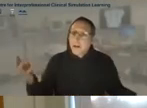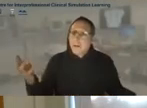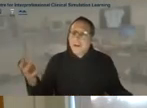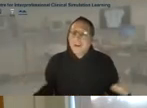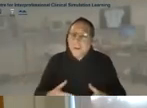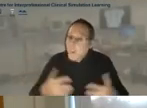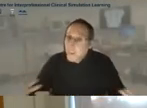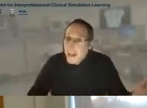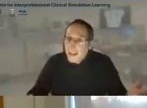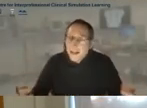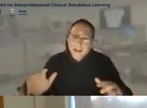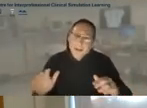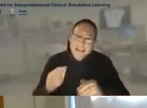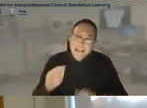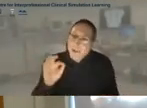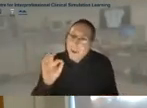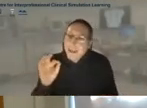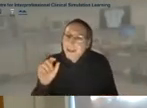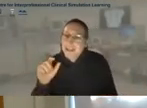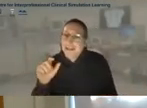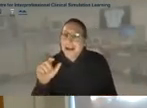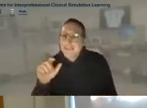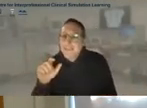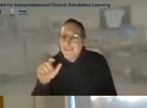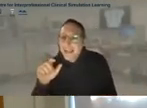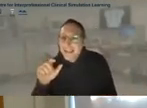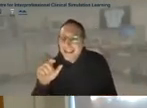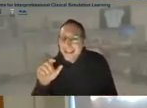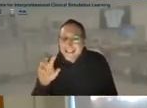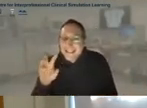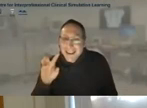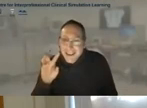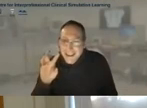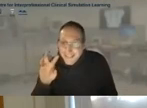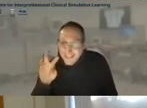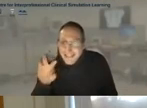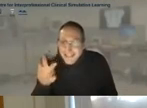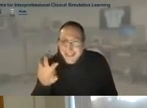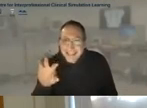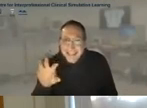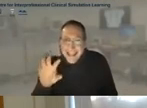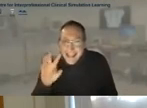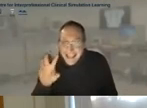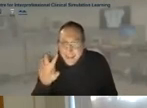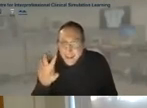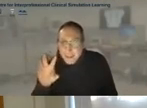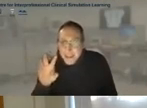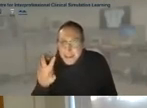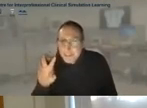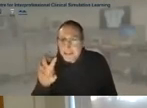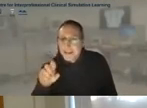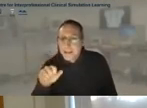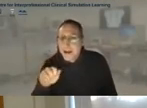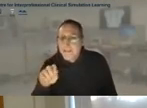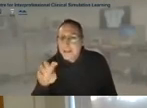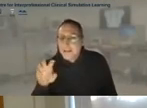go? Or what went well? We actually have no idea what's going to come, right? And so there, when we ask a question like that, it's really the participants